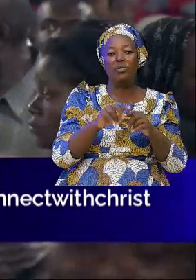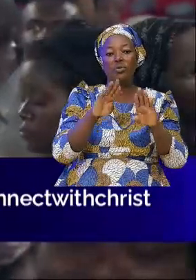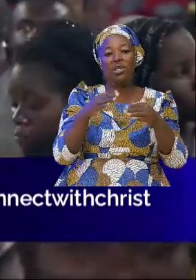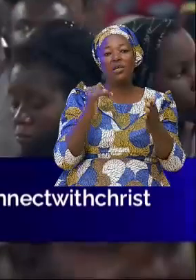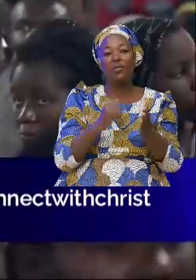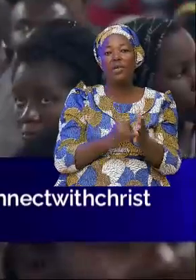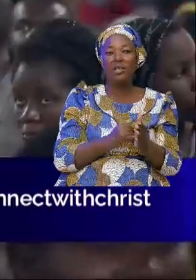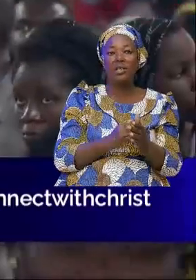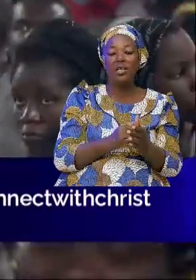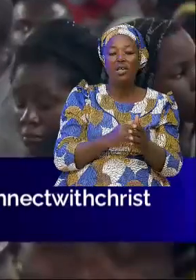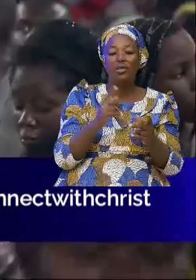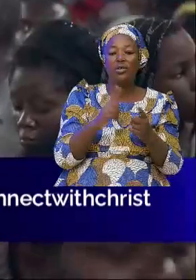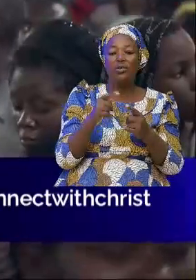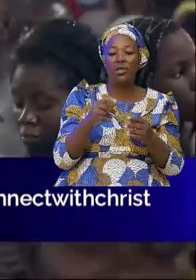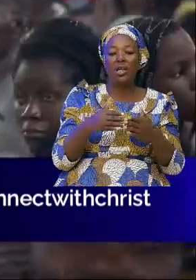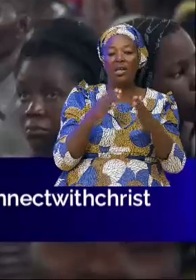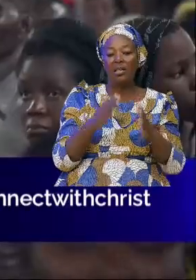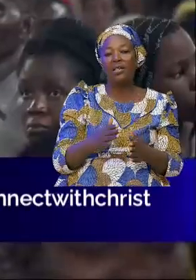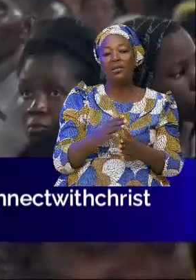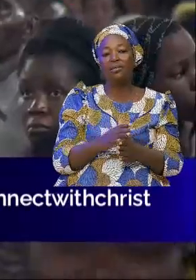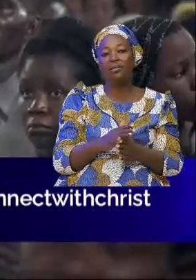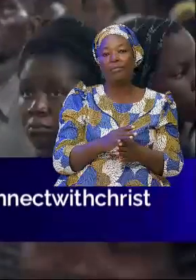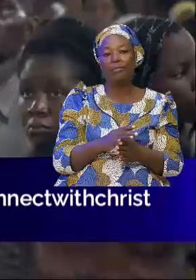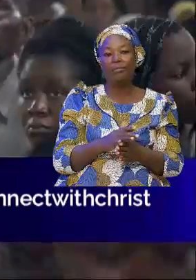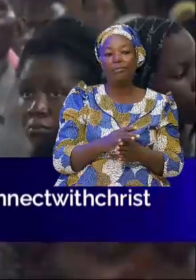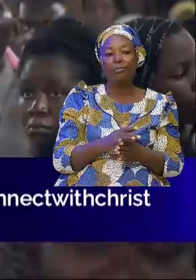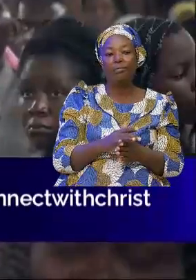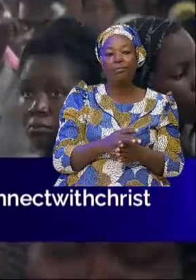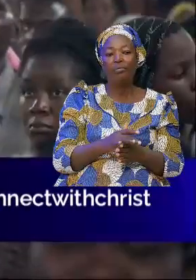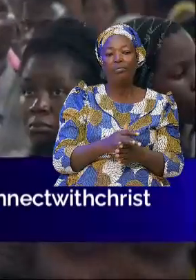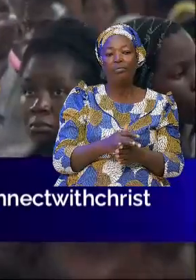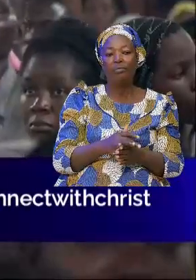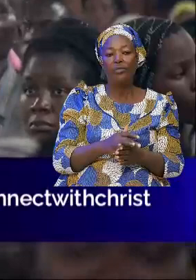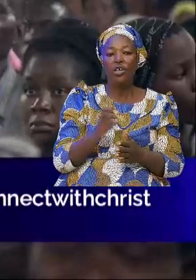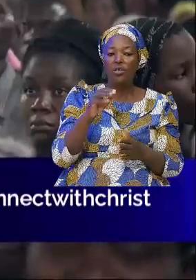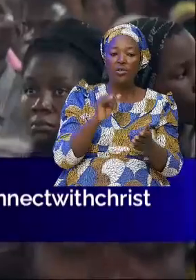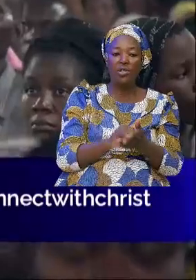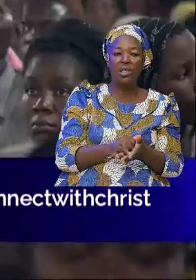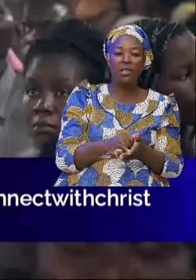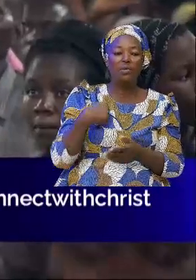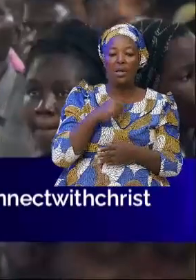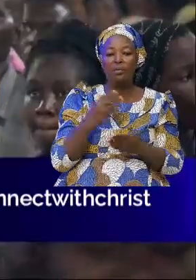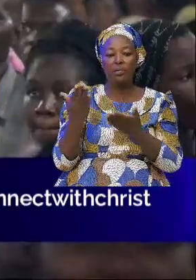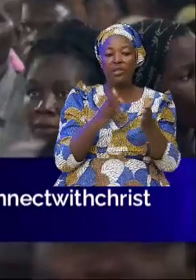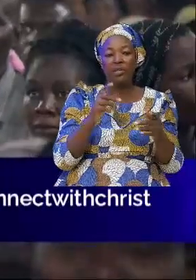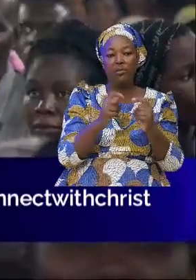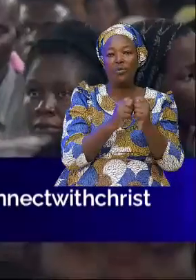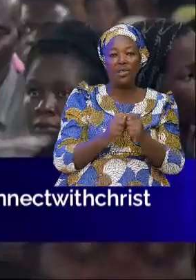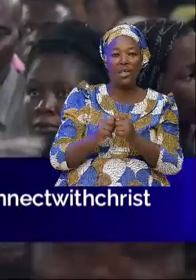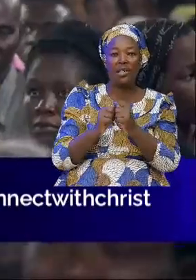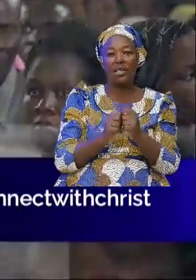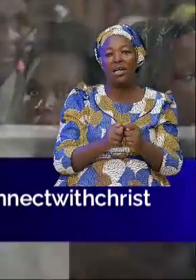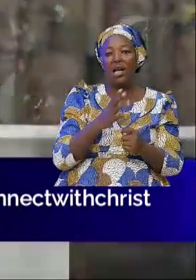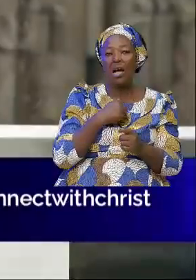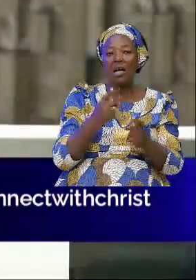Once you finish, you hand over the combat package, then you collect the slip and hand over to supervisor